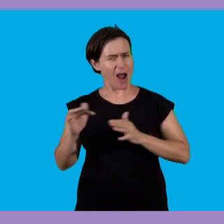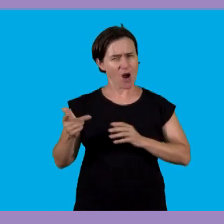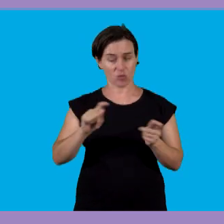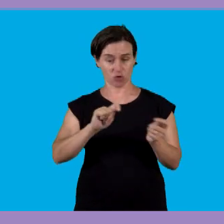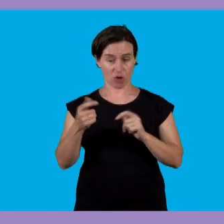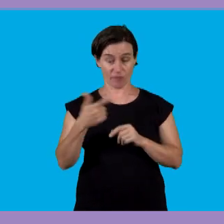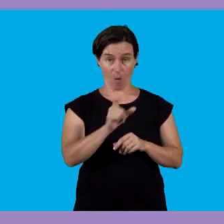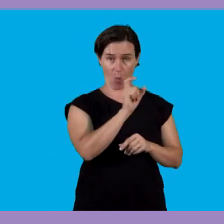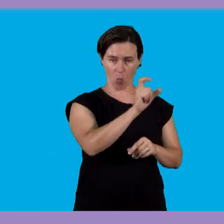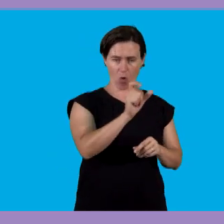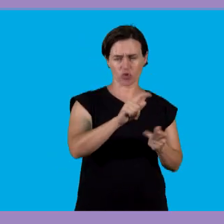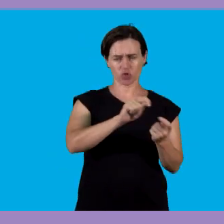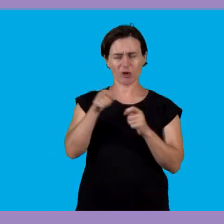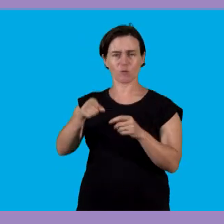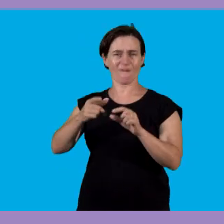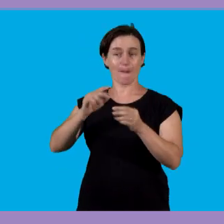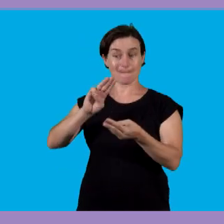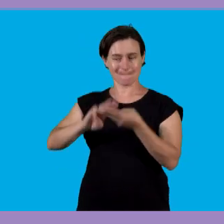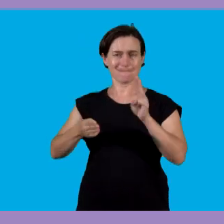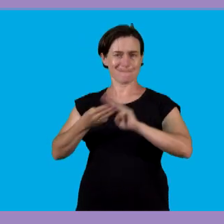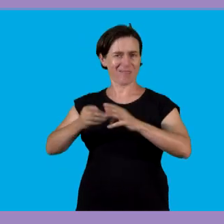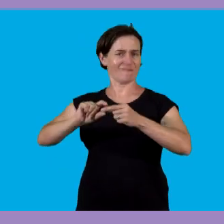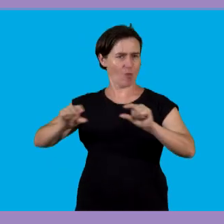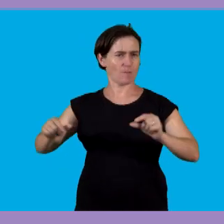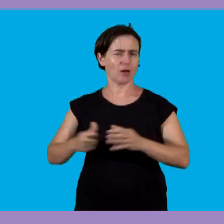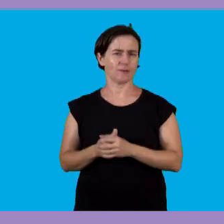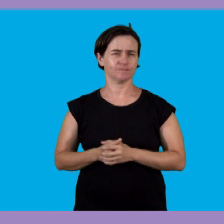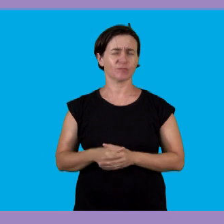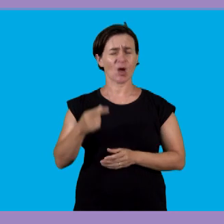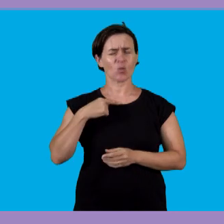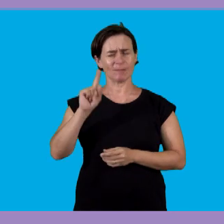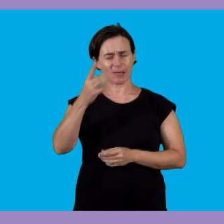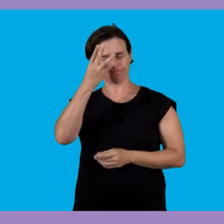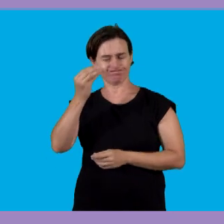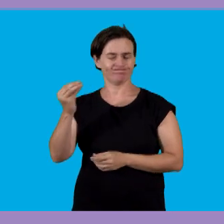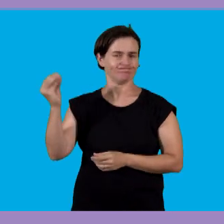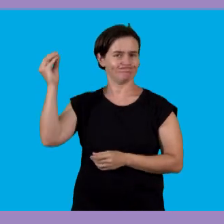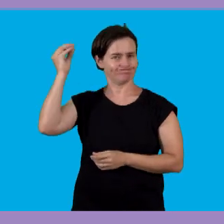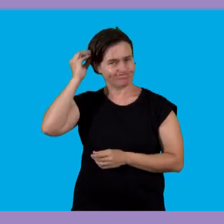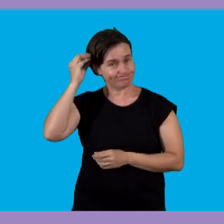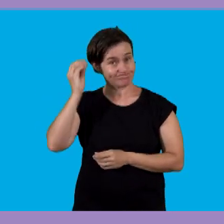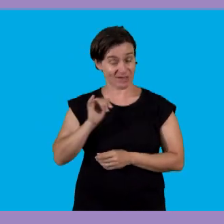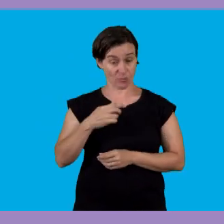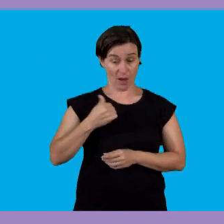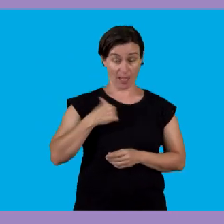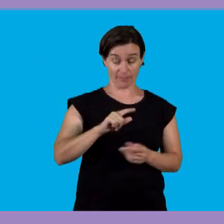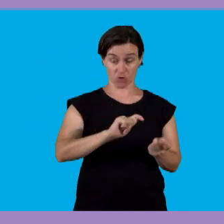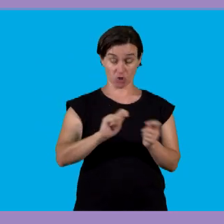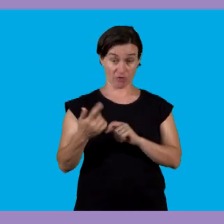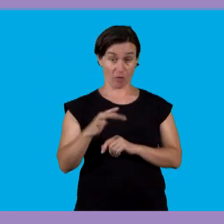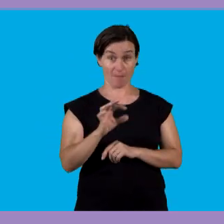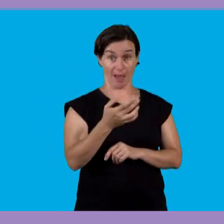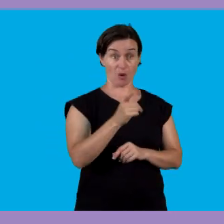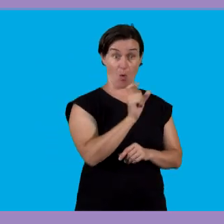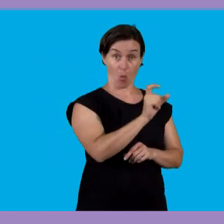word sums into formulas. So let's see which points we need to keep in mind when we are converting